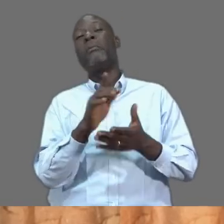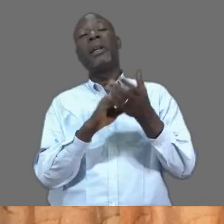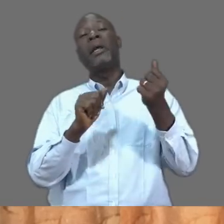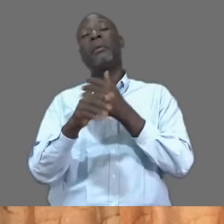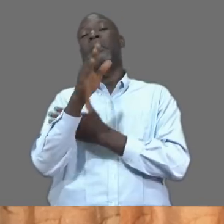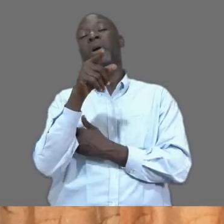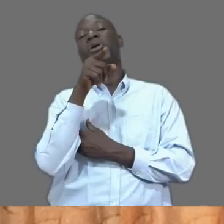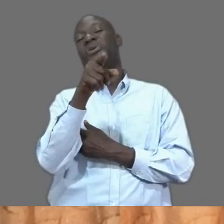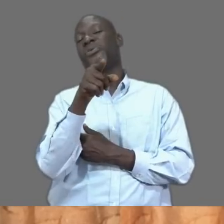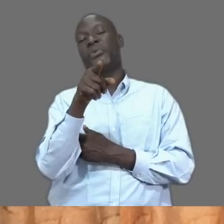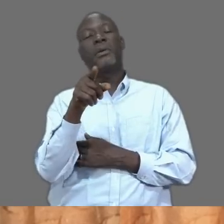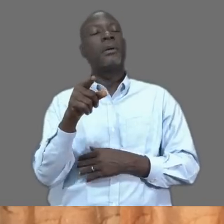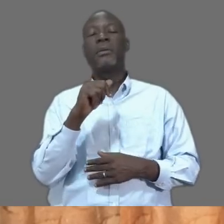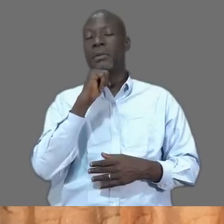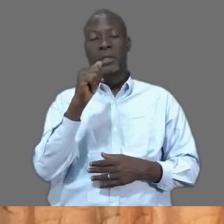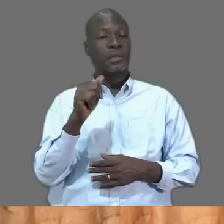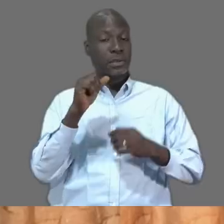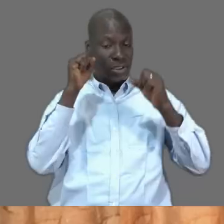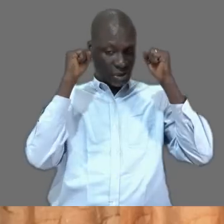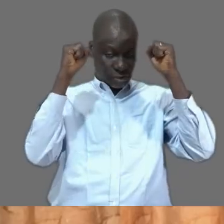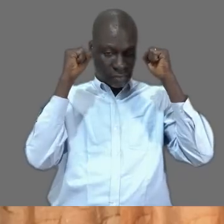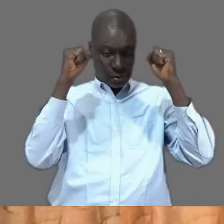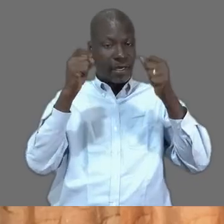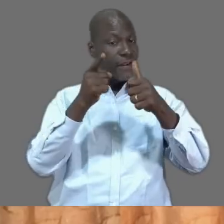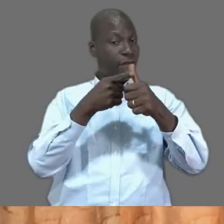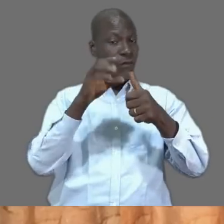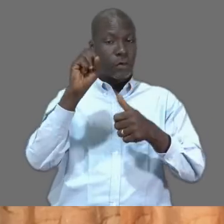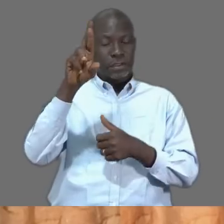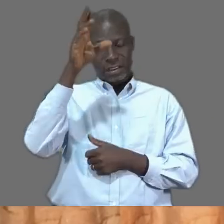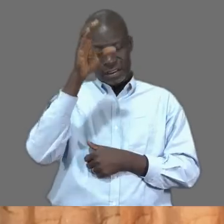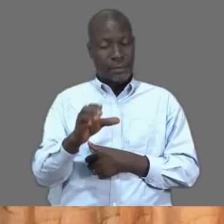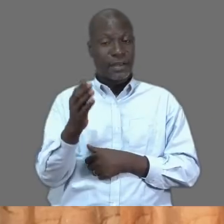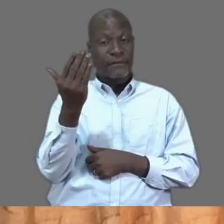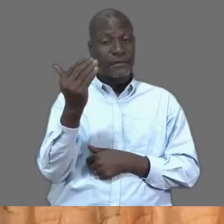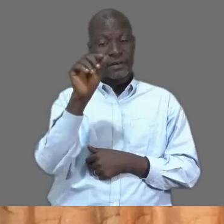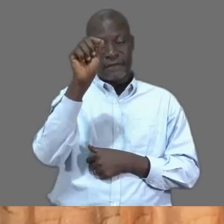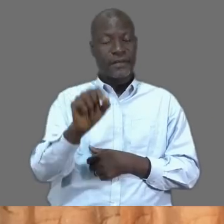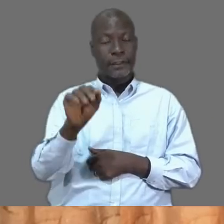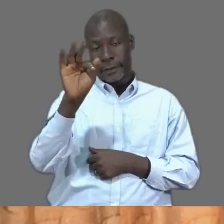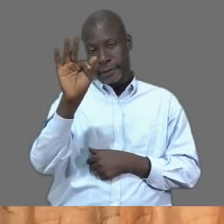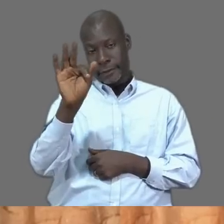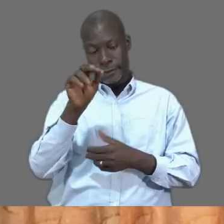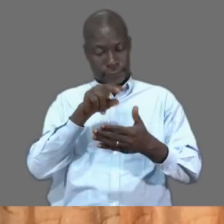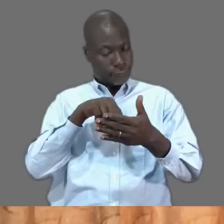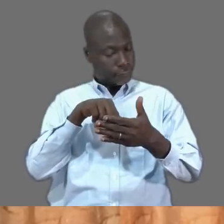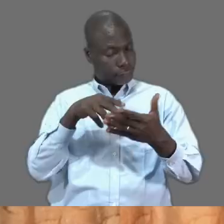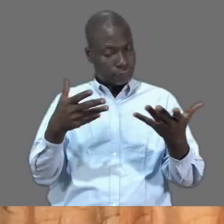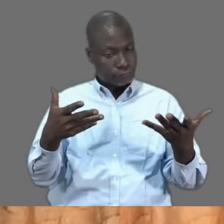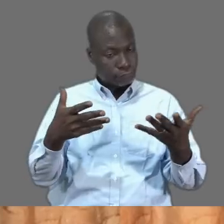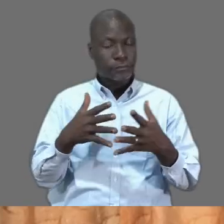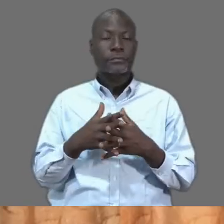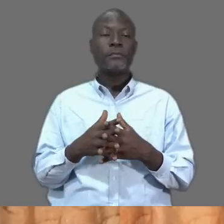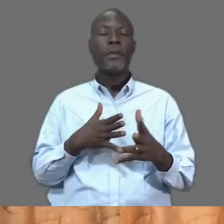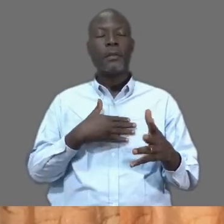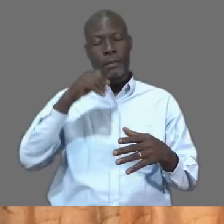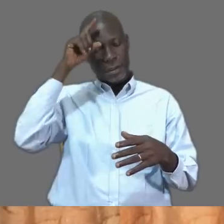you're warm, more papa. It is in your Bible. 1 Corinthians chapter 15, verse number 19. Odafopa,